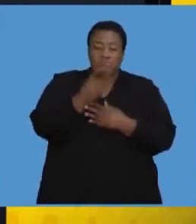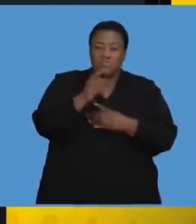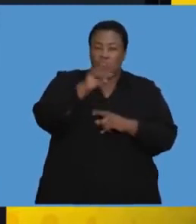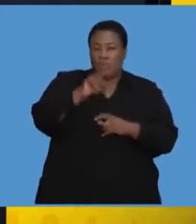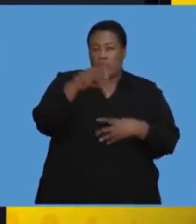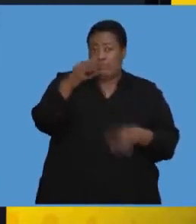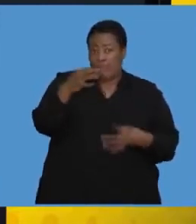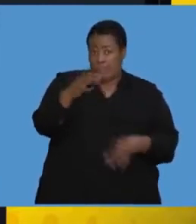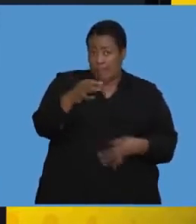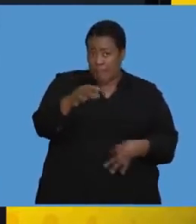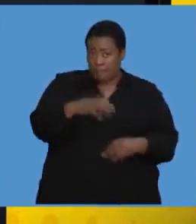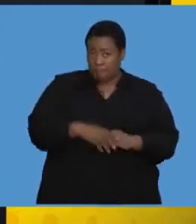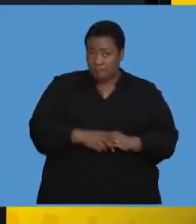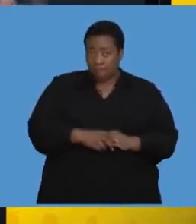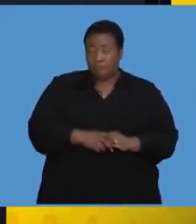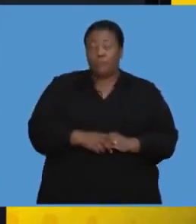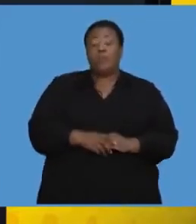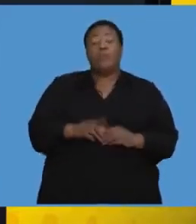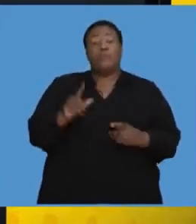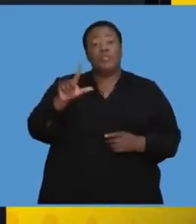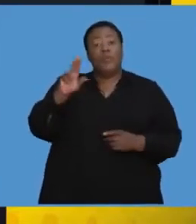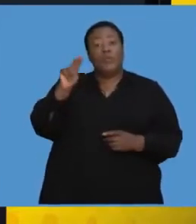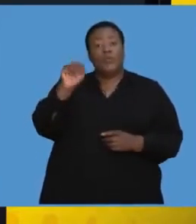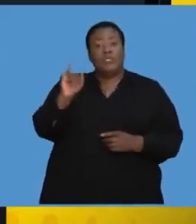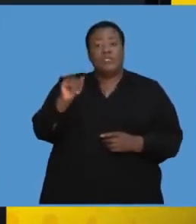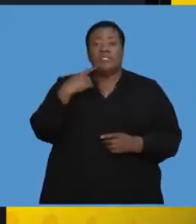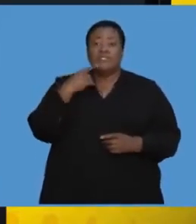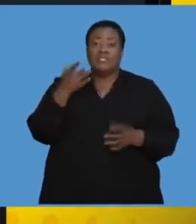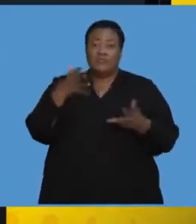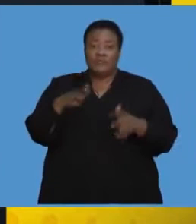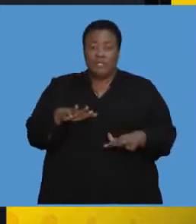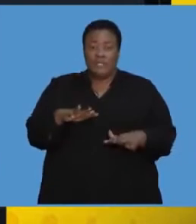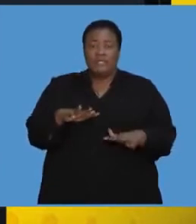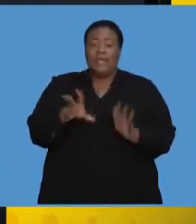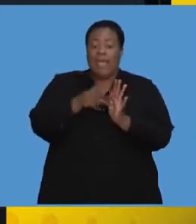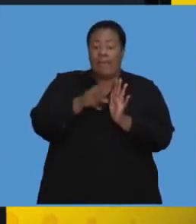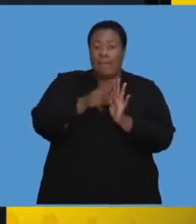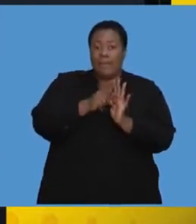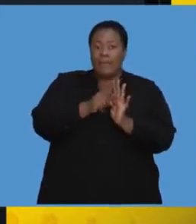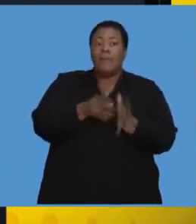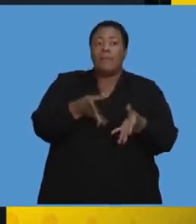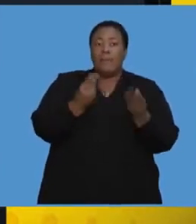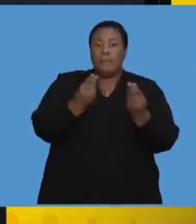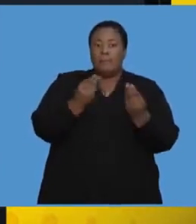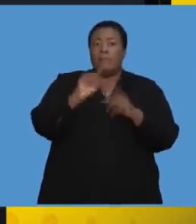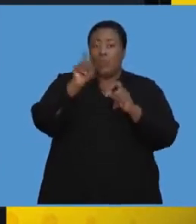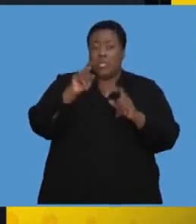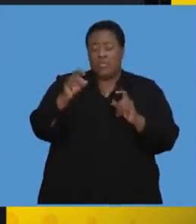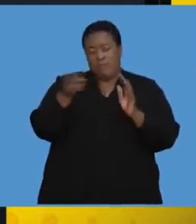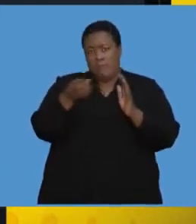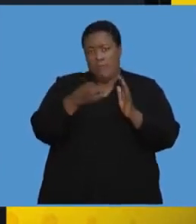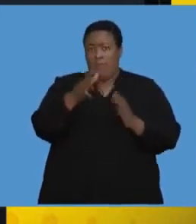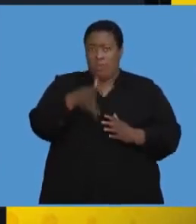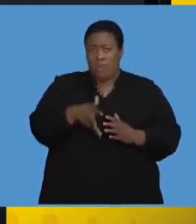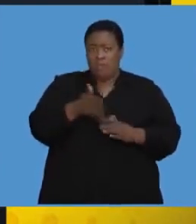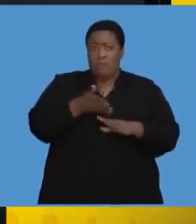for your final exams. As Lunia has already said, guys, go and download the app and do the questions that have been uploaded there. Before the end